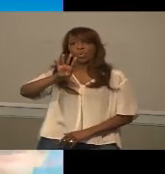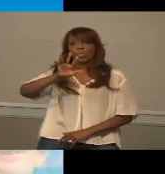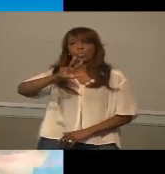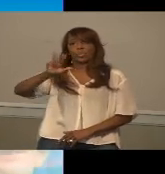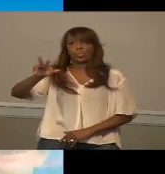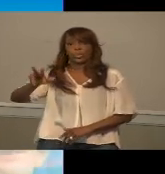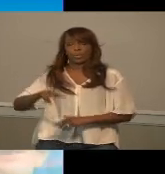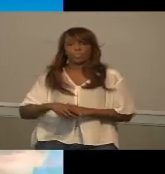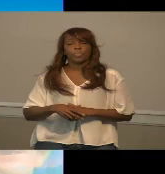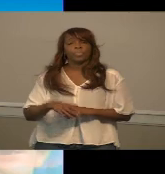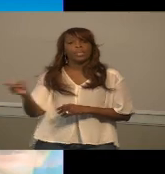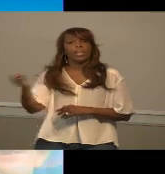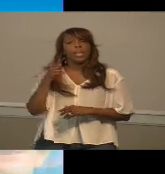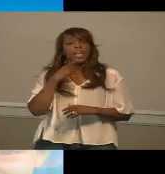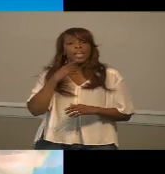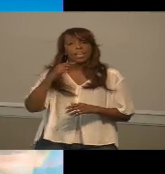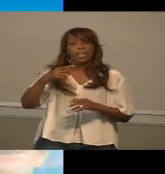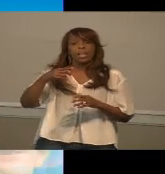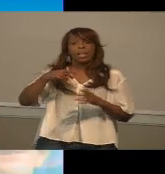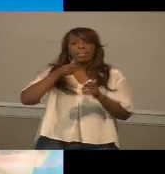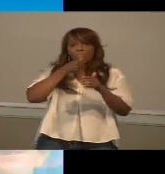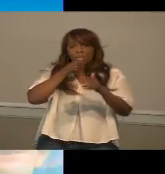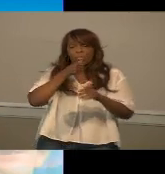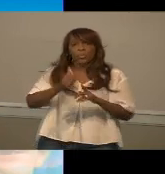810-0969-3433, and the passcode is